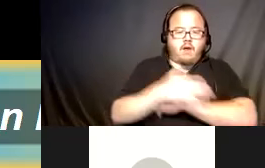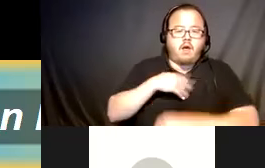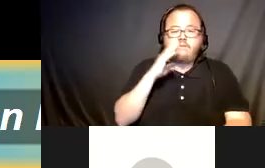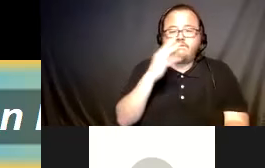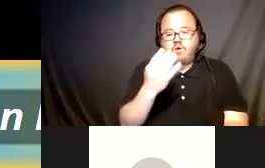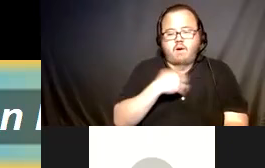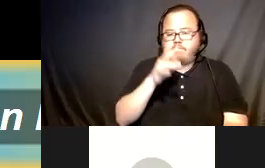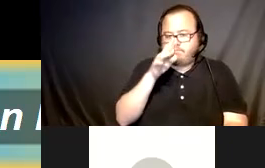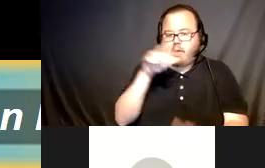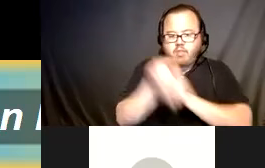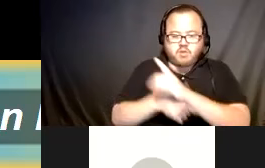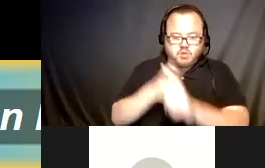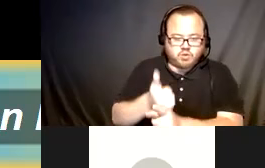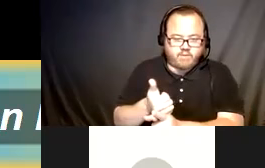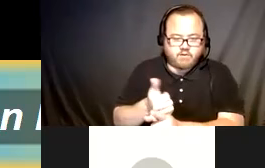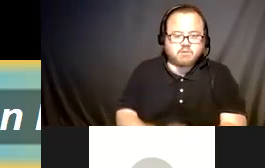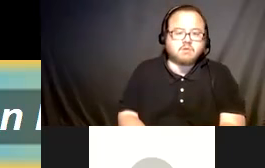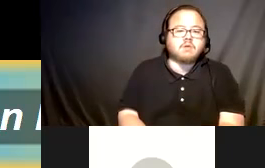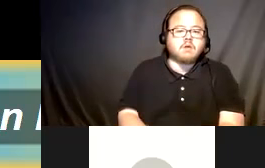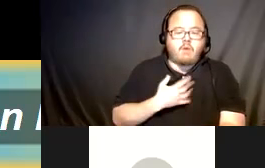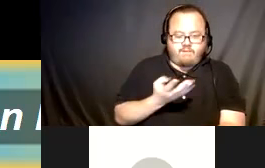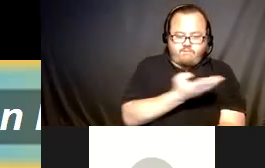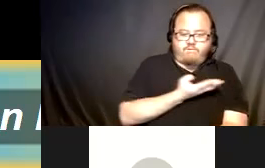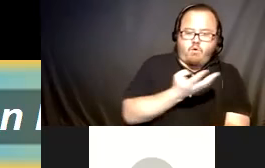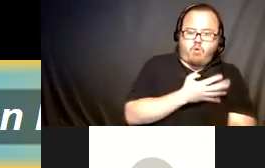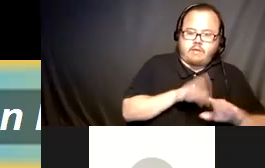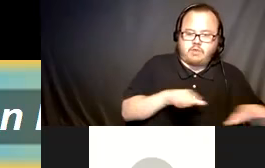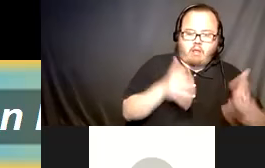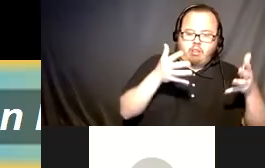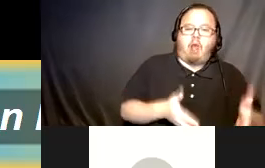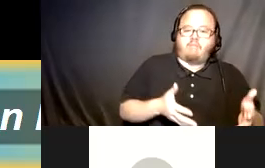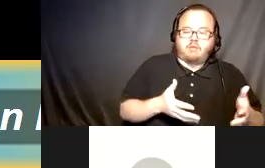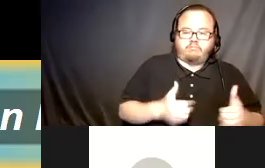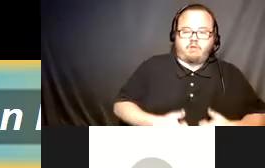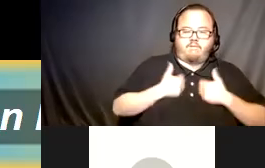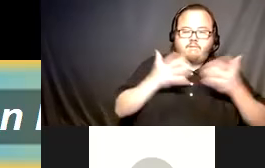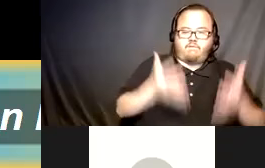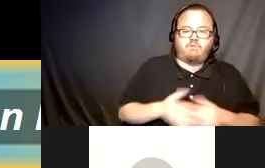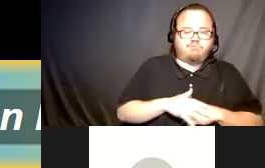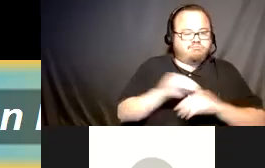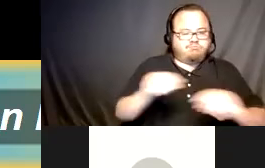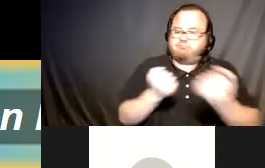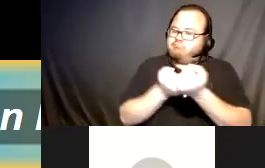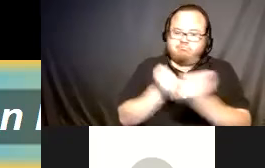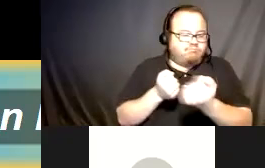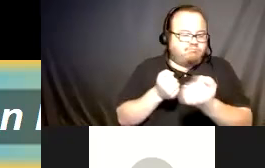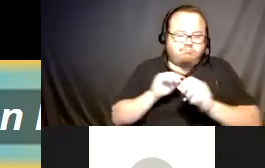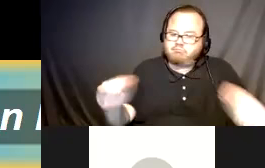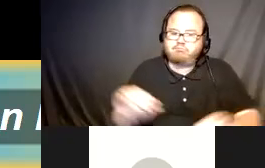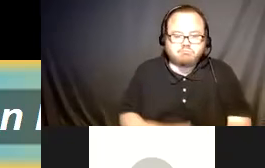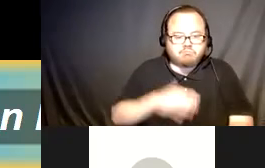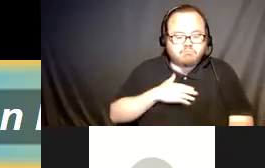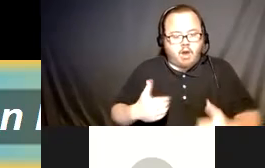died by suicide. There were 4 of us children left as survivors. We had no support, and my younger